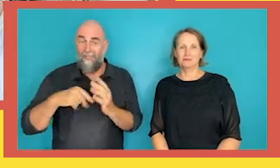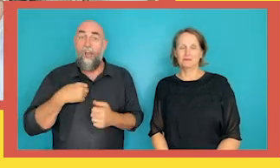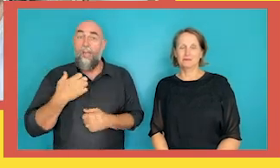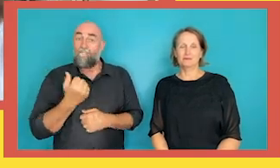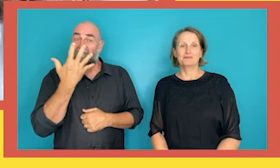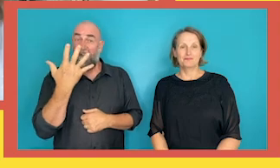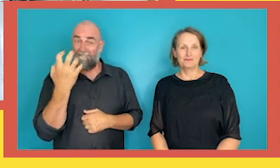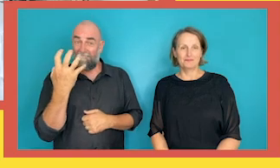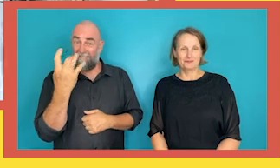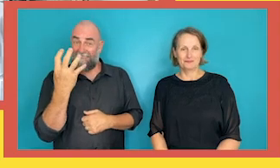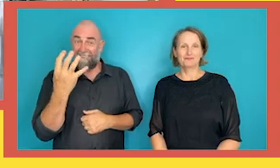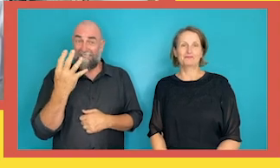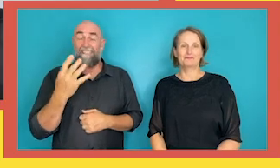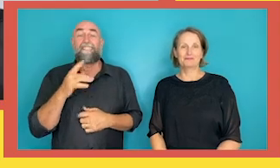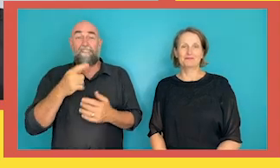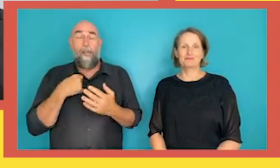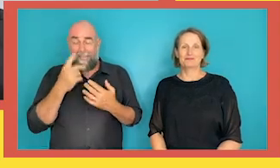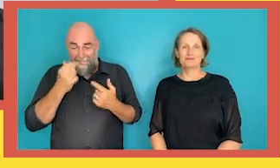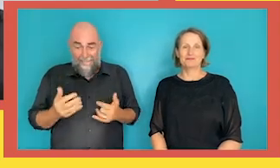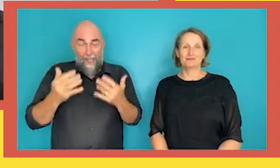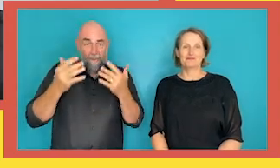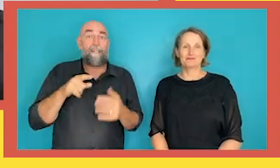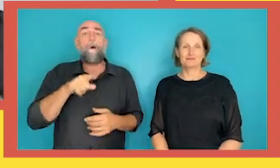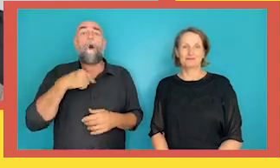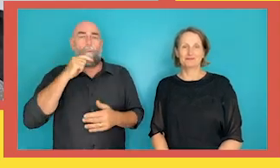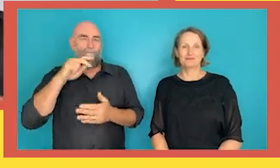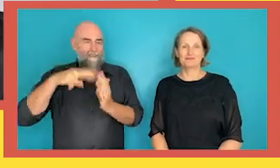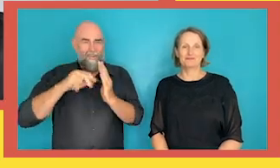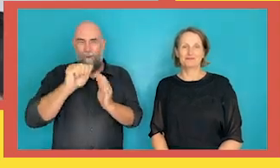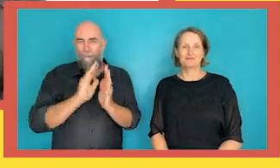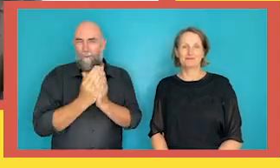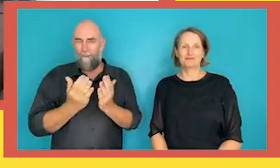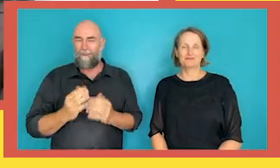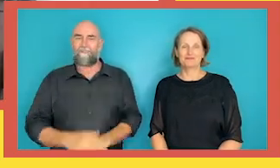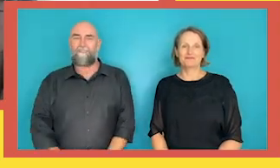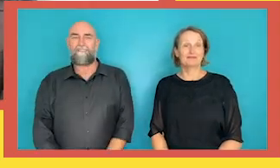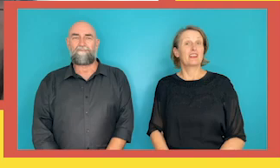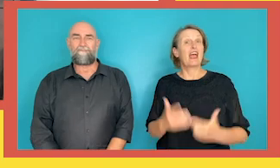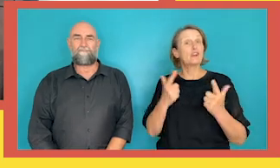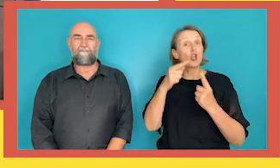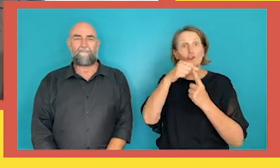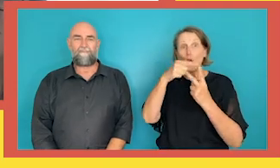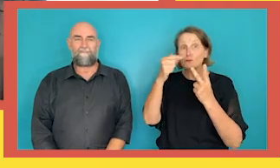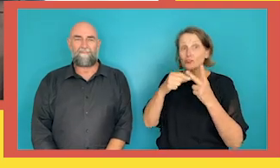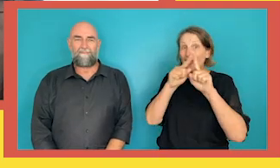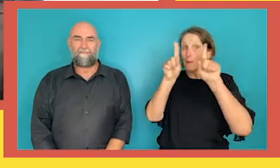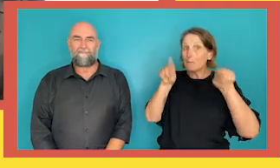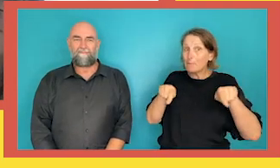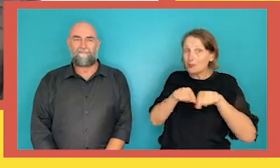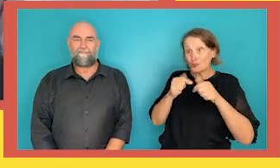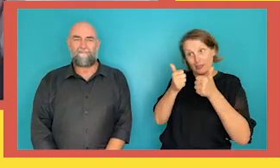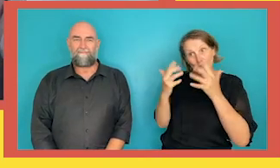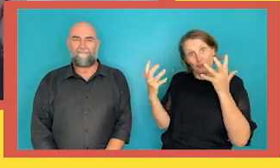hands. I've got 5 fingers all up. I can count on my hands how many books I've read, and that's going to be one of them. There are lots of pictures in there too for you, Ryley. Lots of